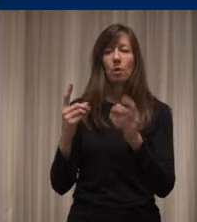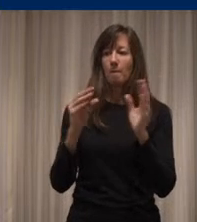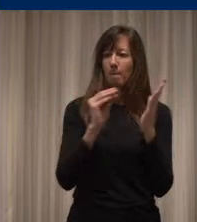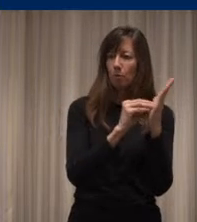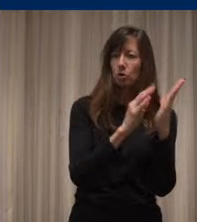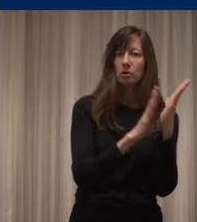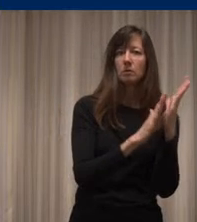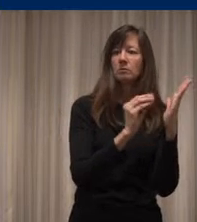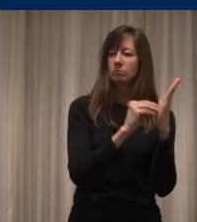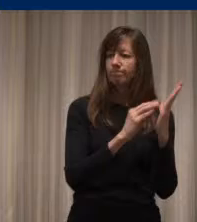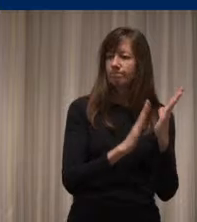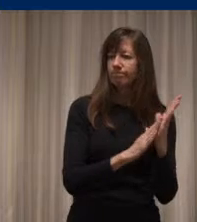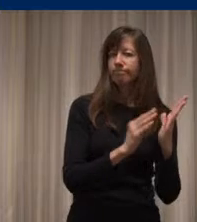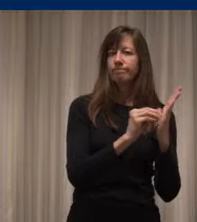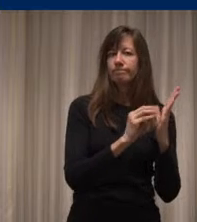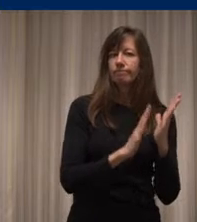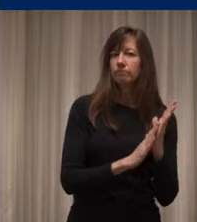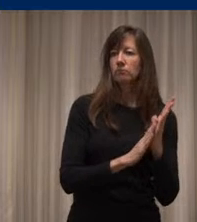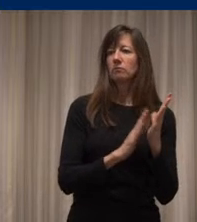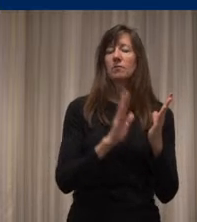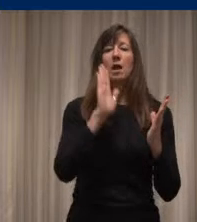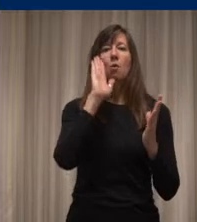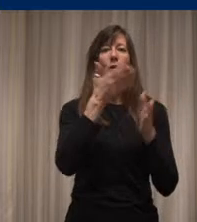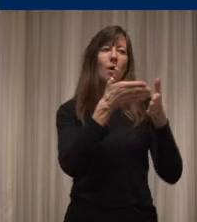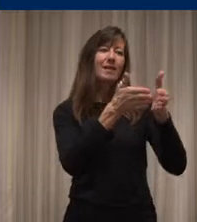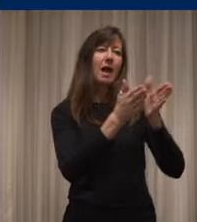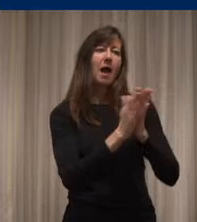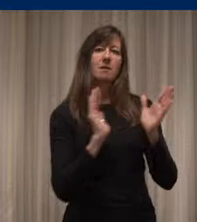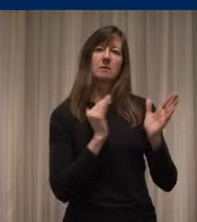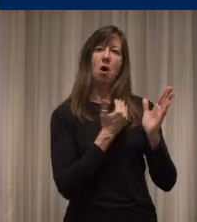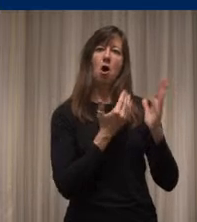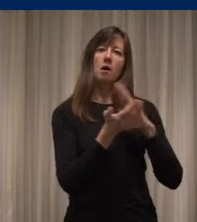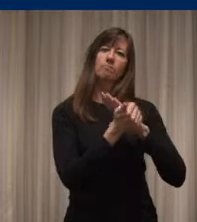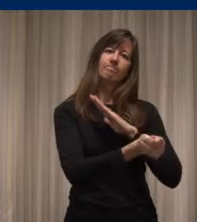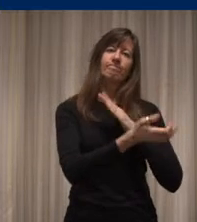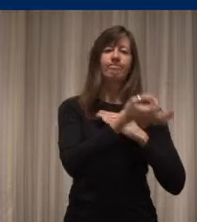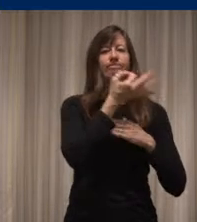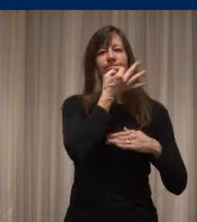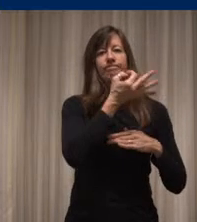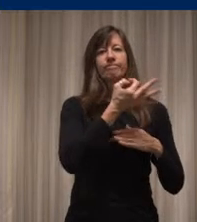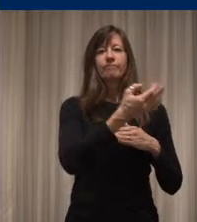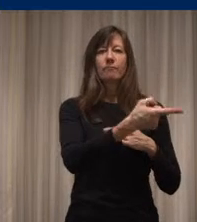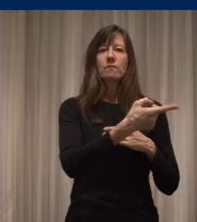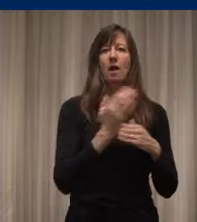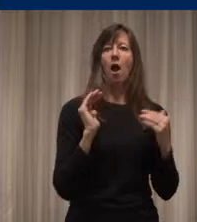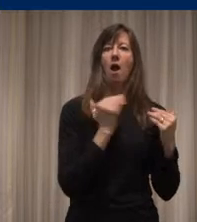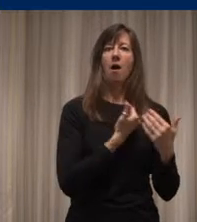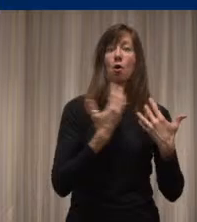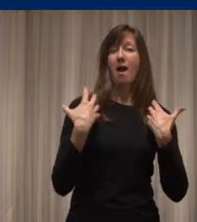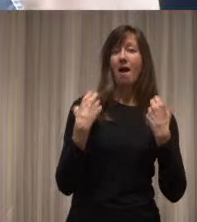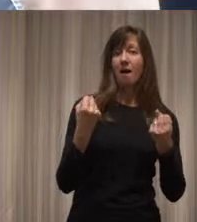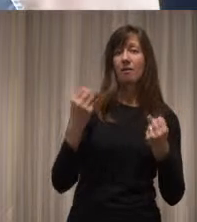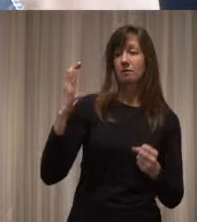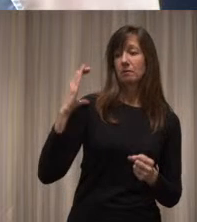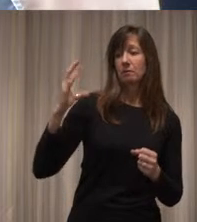answer them with our experts, whether that's our health commissioner or the chair of our Vaccine Distribution Coalition, Dr. Tack, or